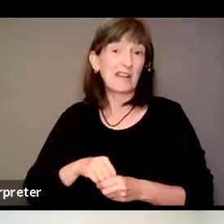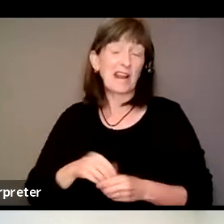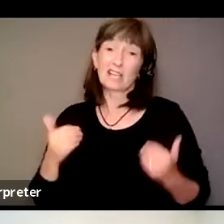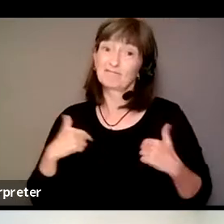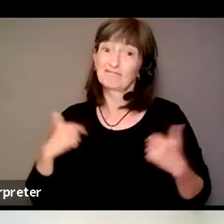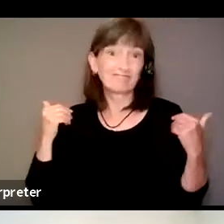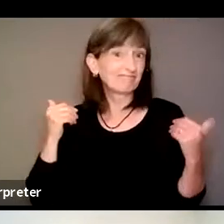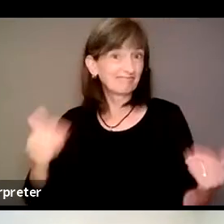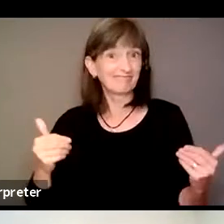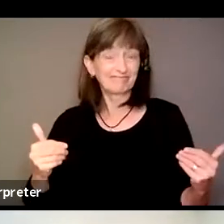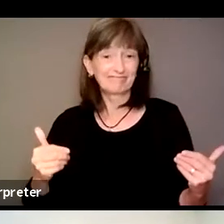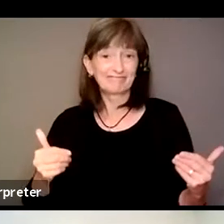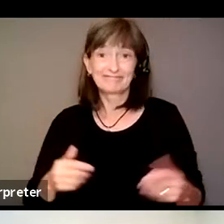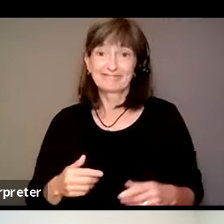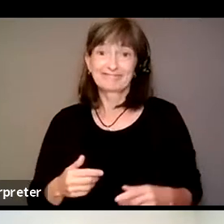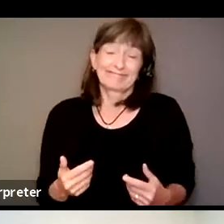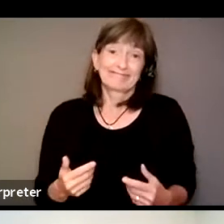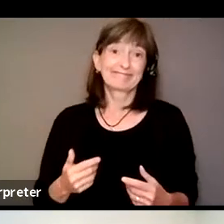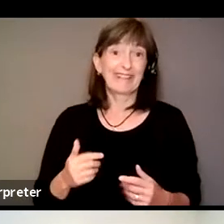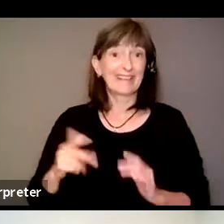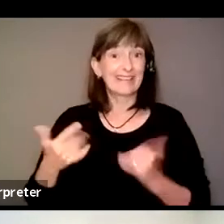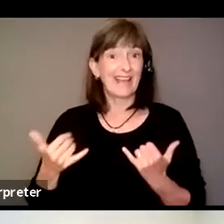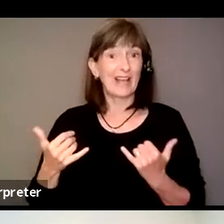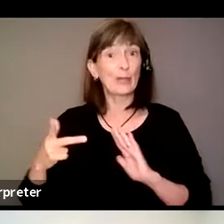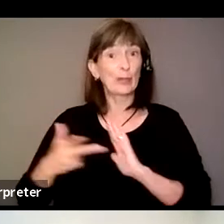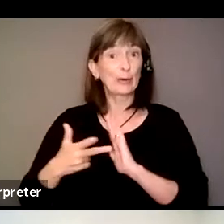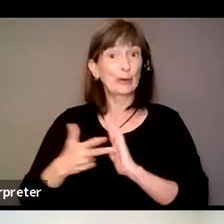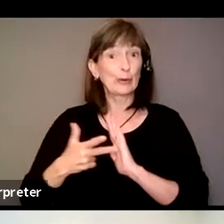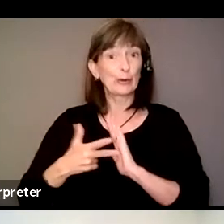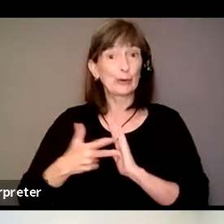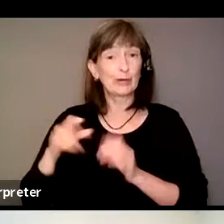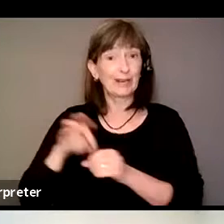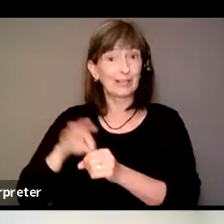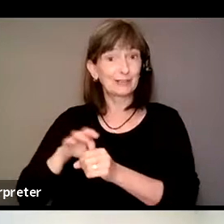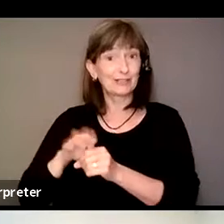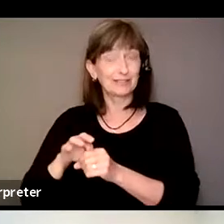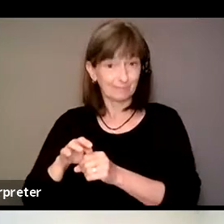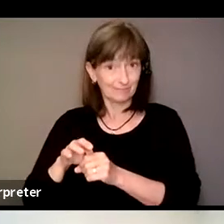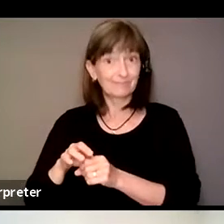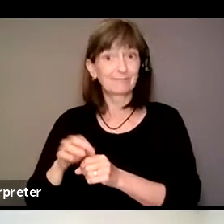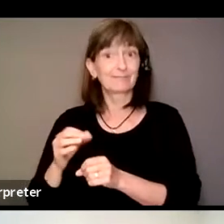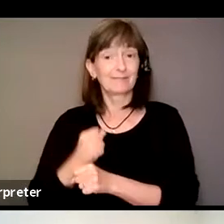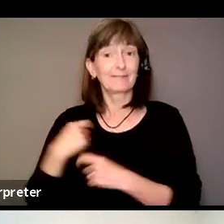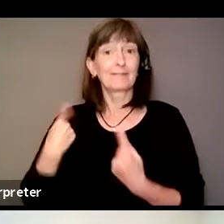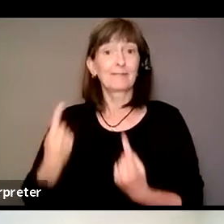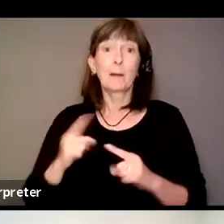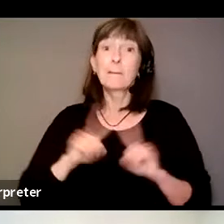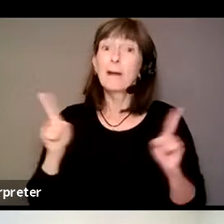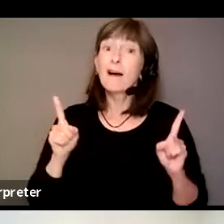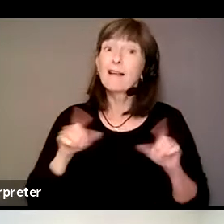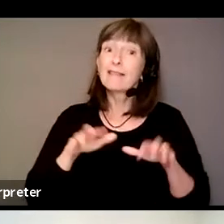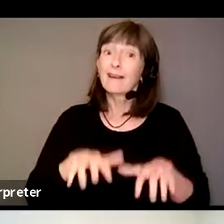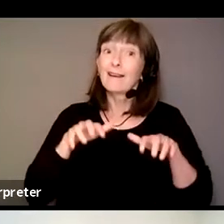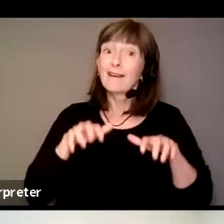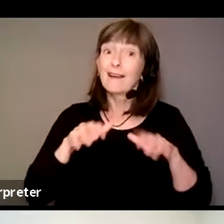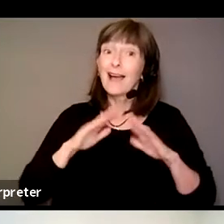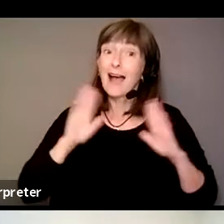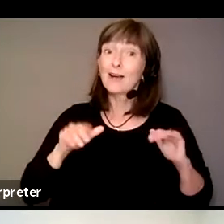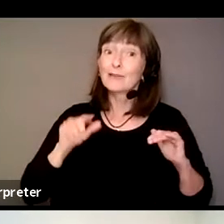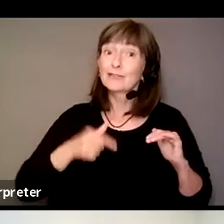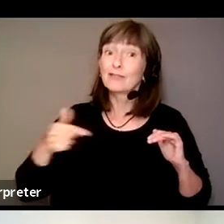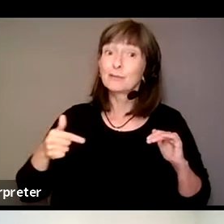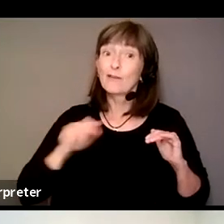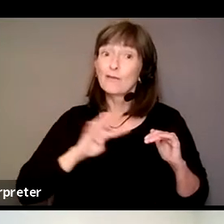and, elected for my third time. But that said, I just want to, you know, there's 40 seats in the House of Assembly. In particular, there are only